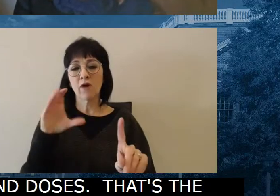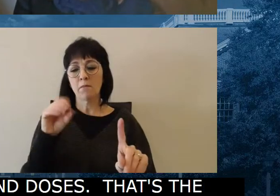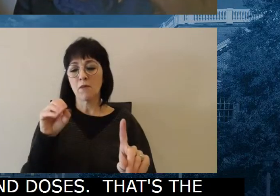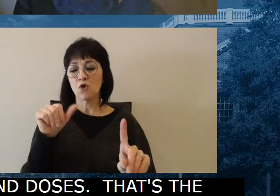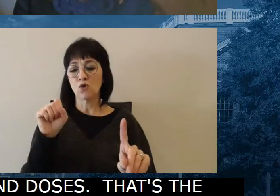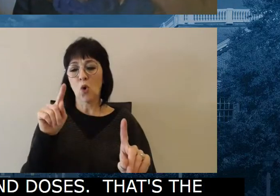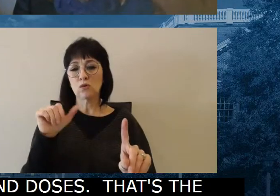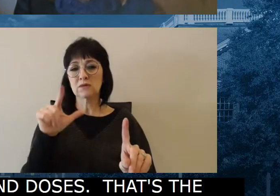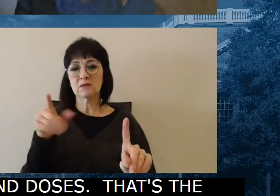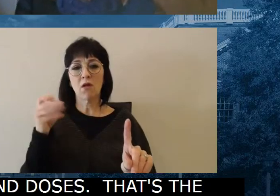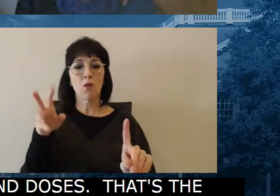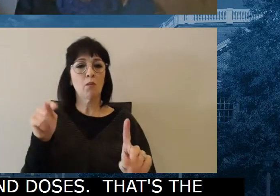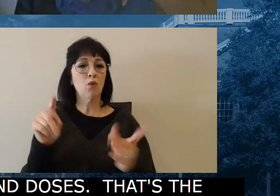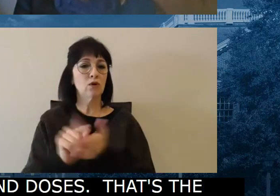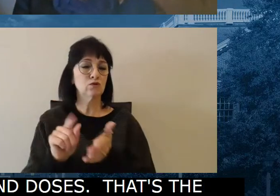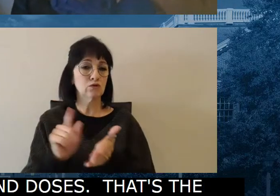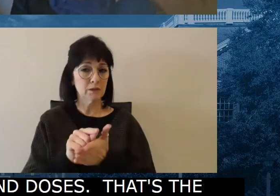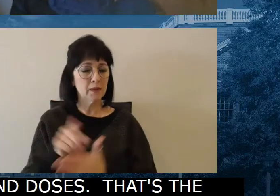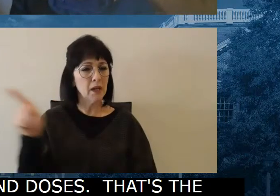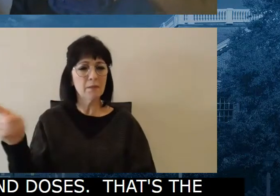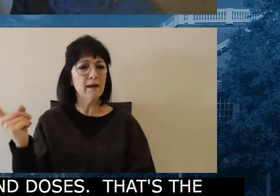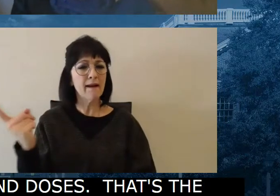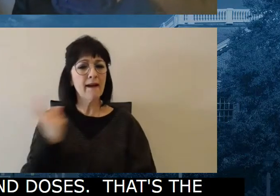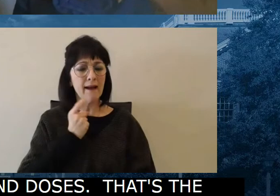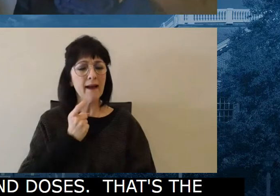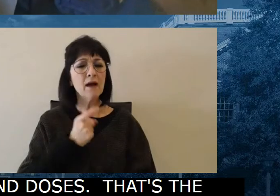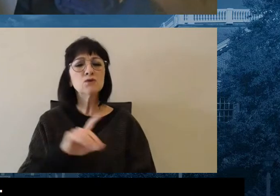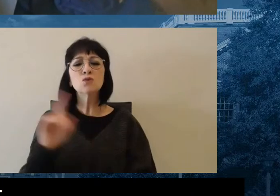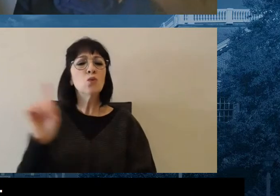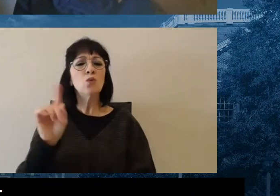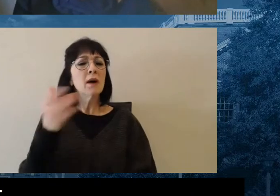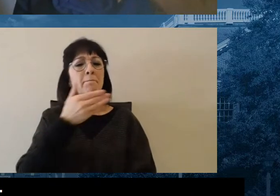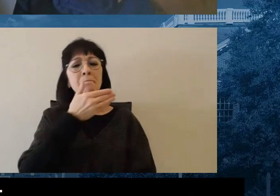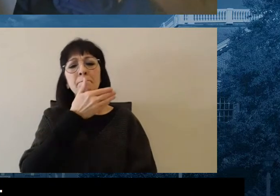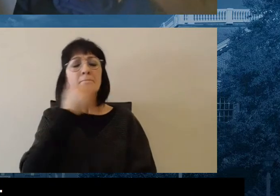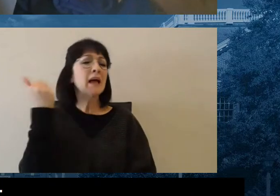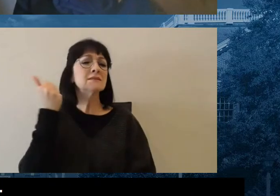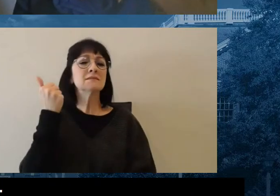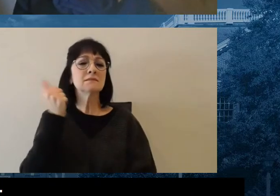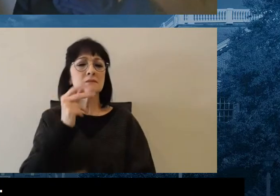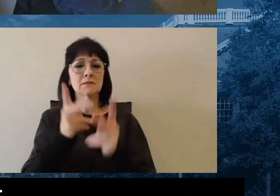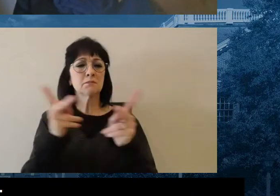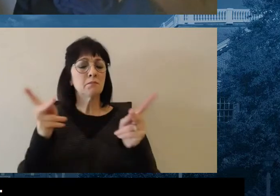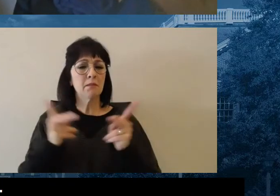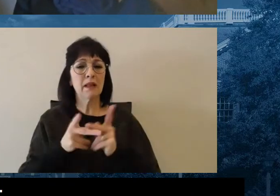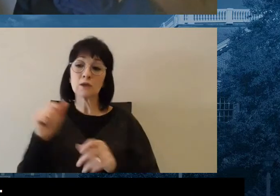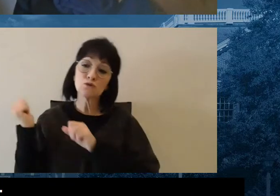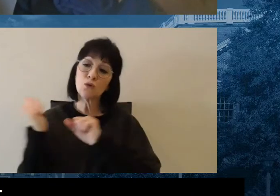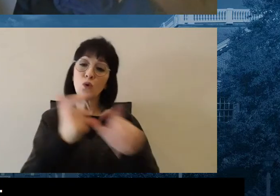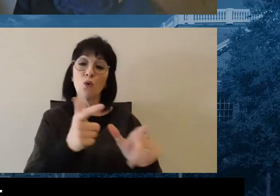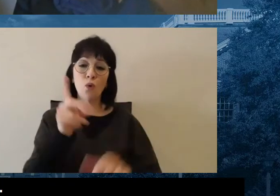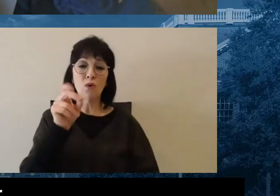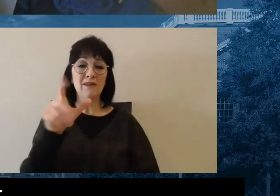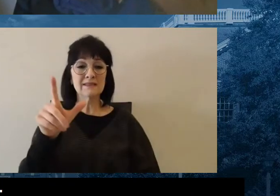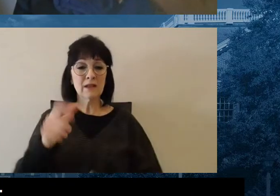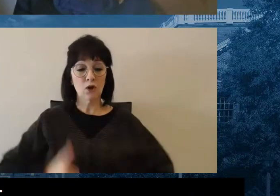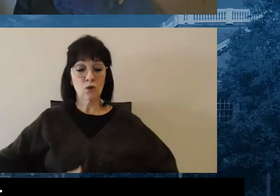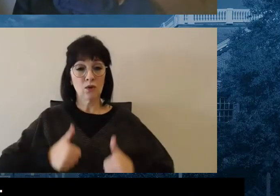for Delaware residents to get all necessary information about making appointments, be vaccinated, and where to go to get